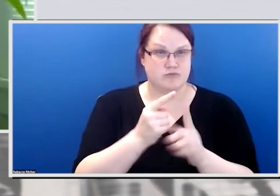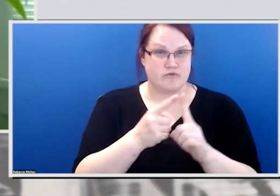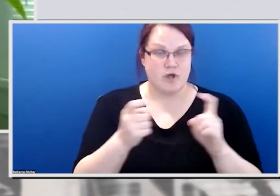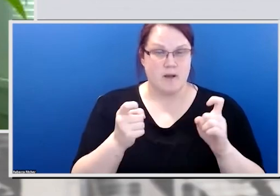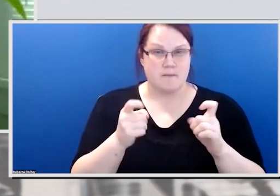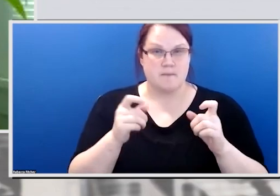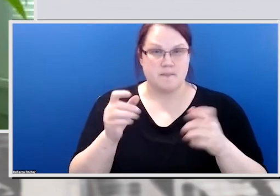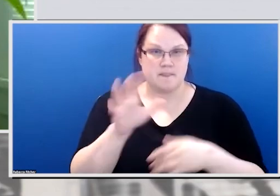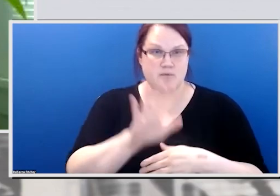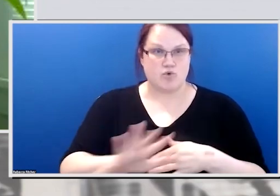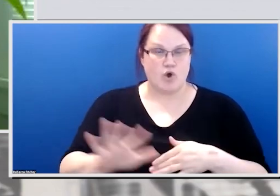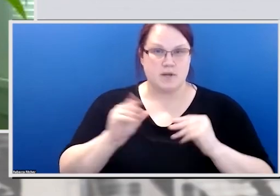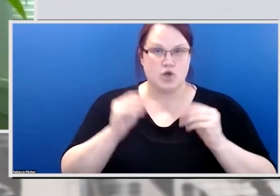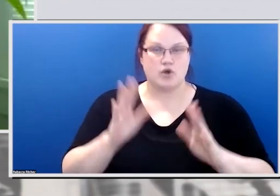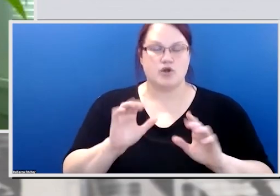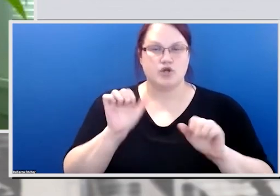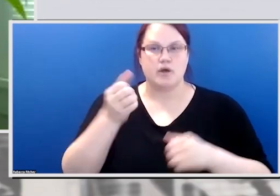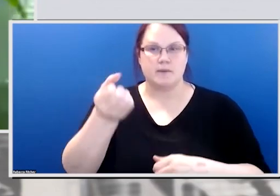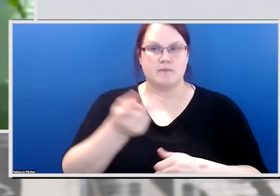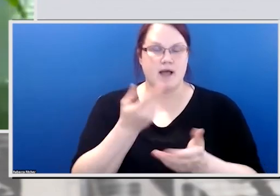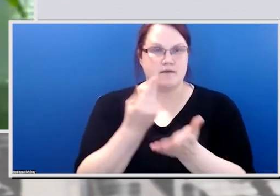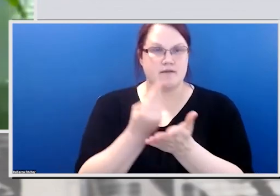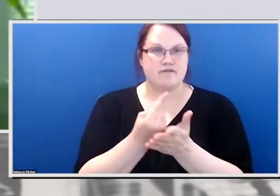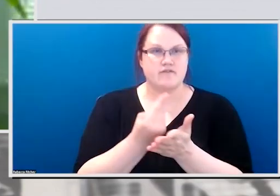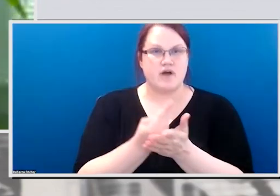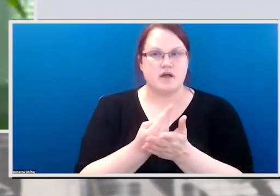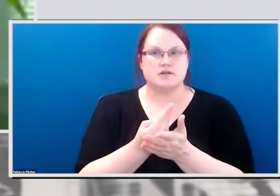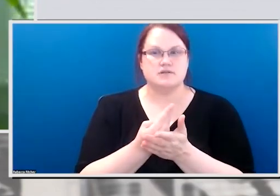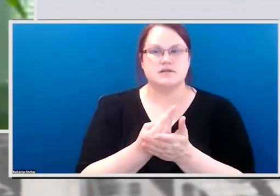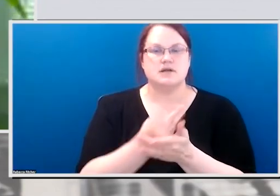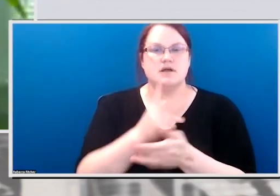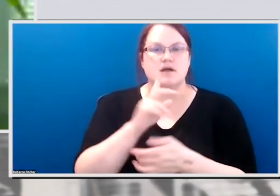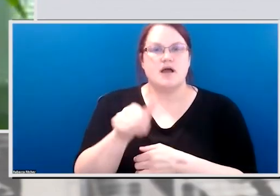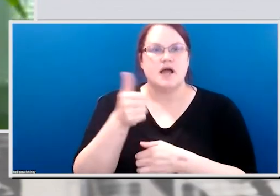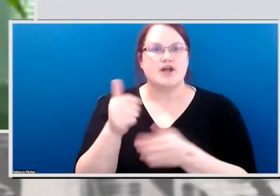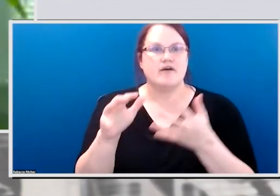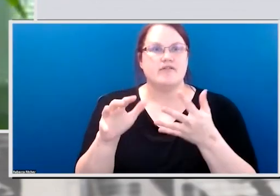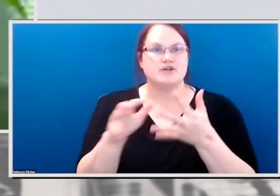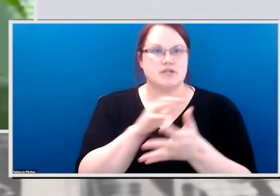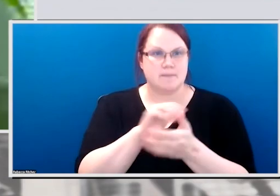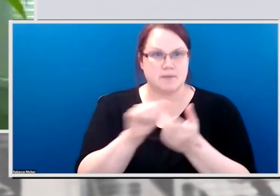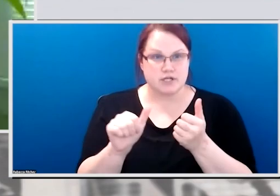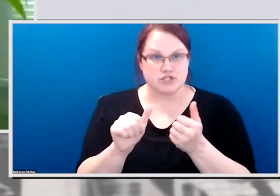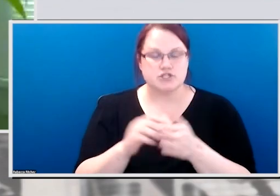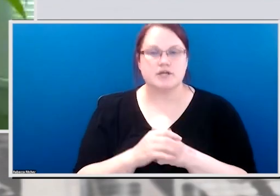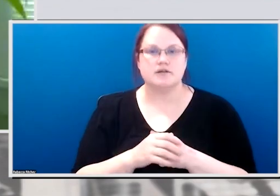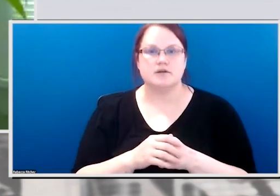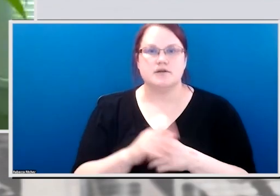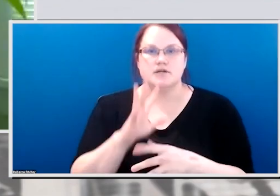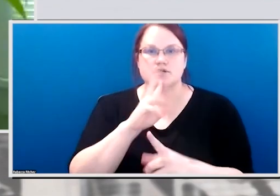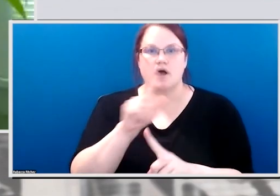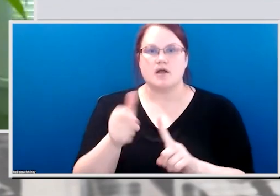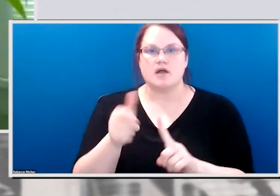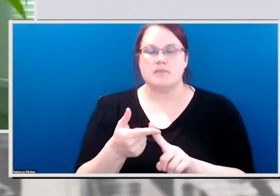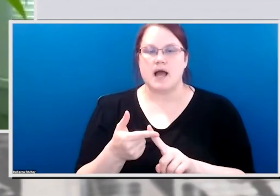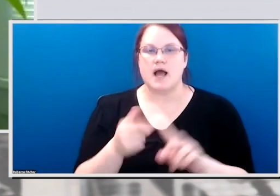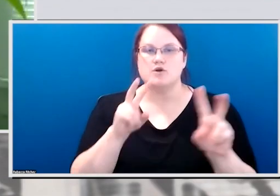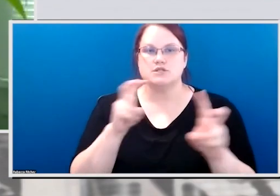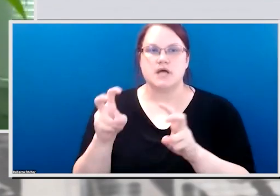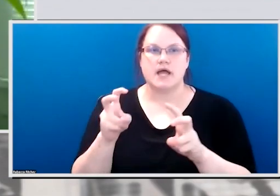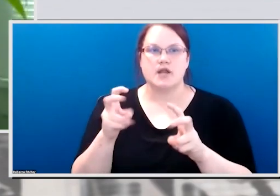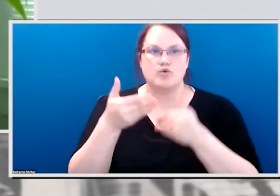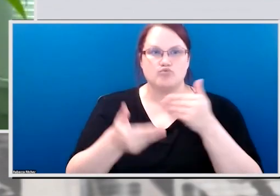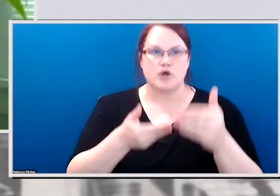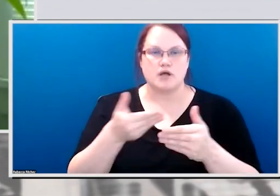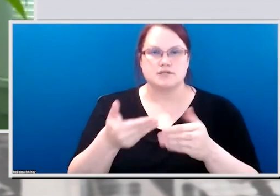That money could be put back in to fund another demolition. And I don't know if you want to talk about the tingle title process that was